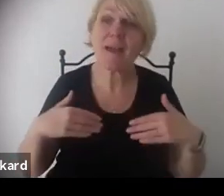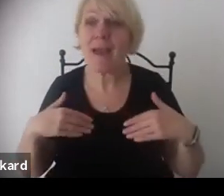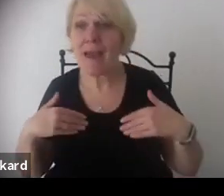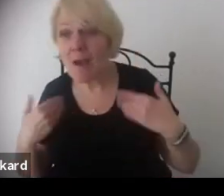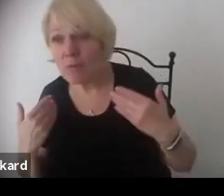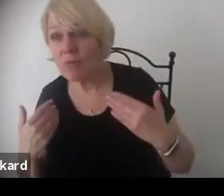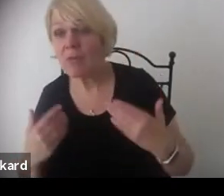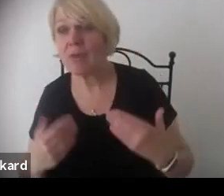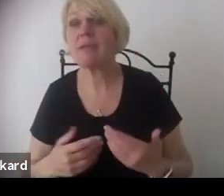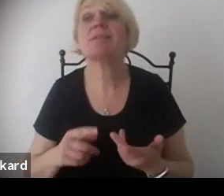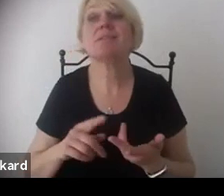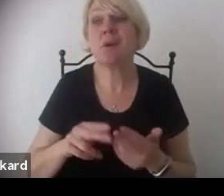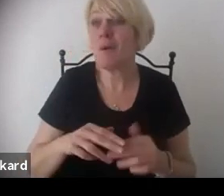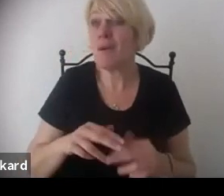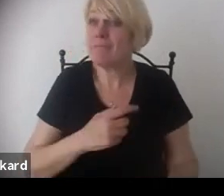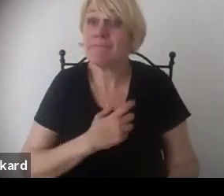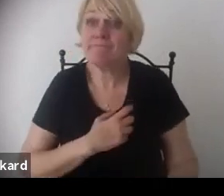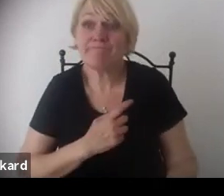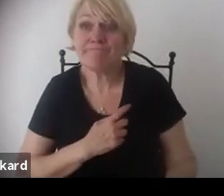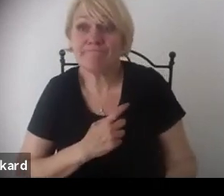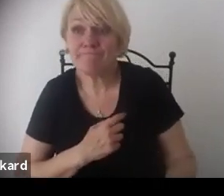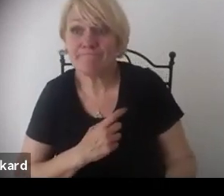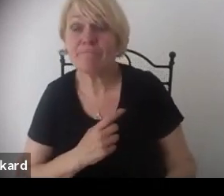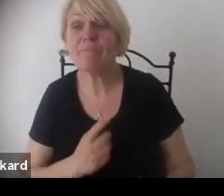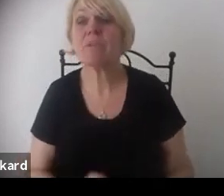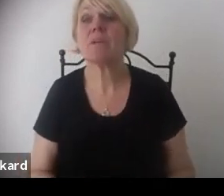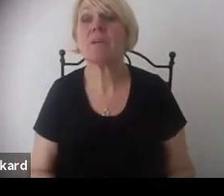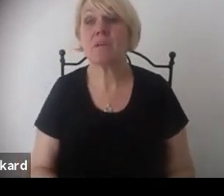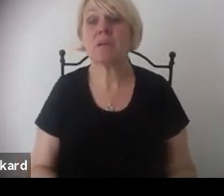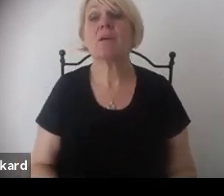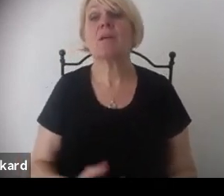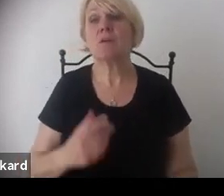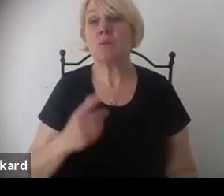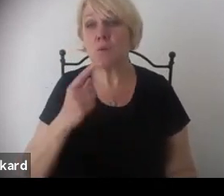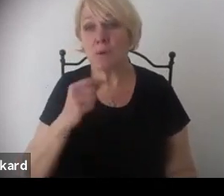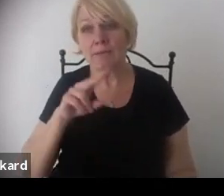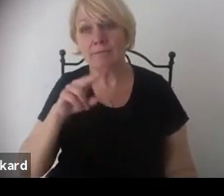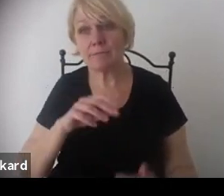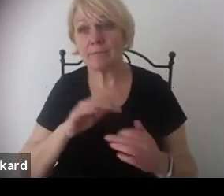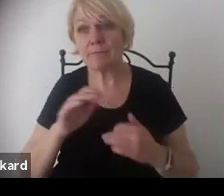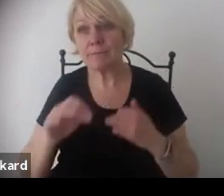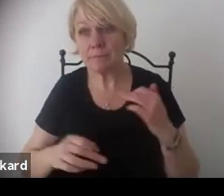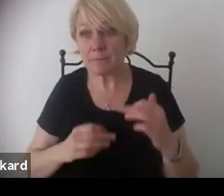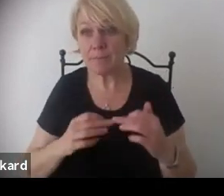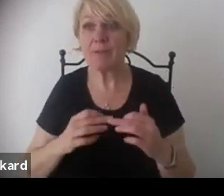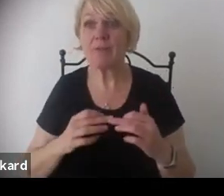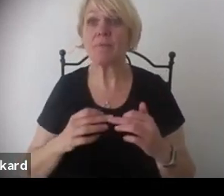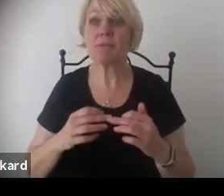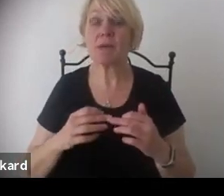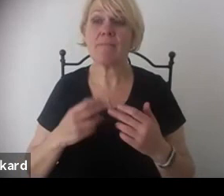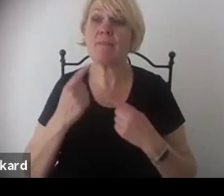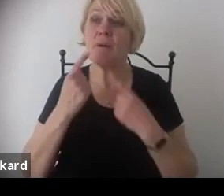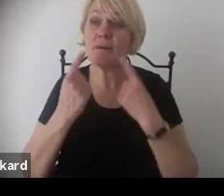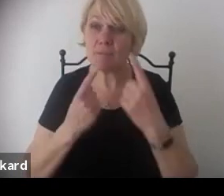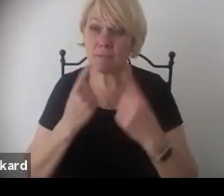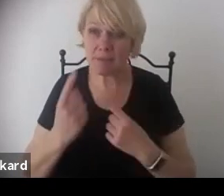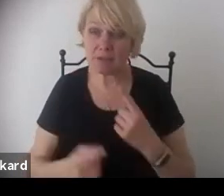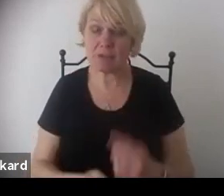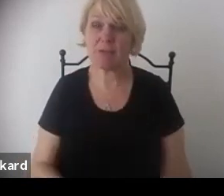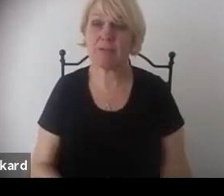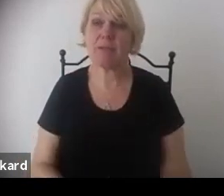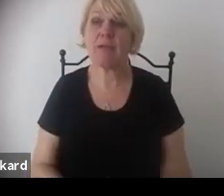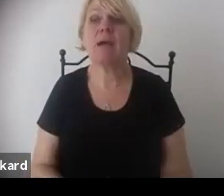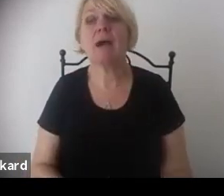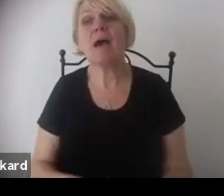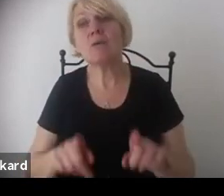that you're concerned about, actually from public health, may be alleviated, because they can give you the stats and the data to show you how safe it